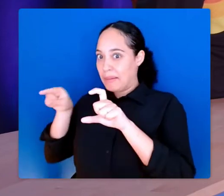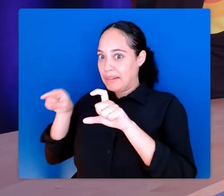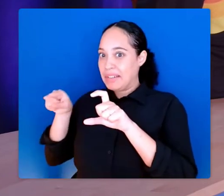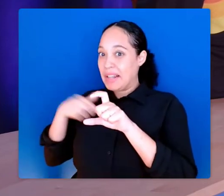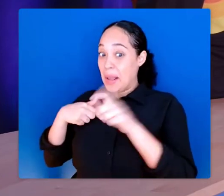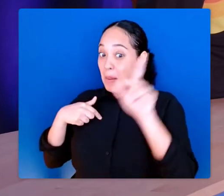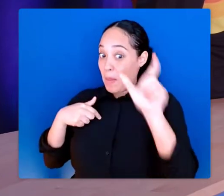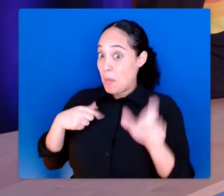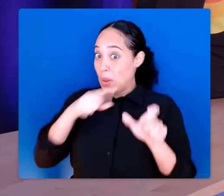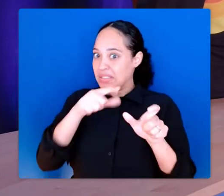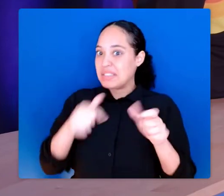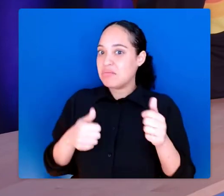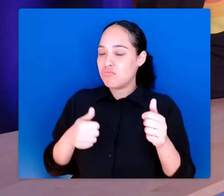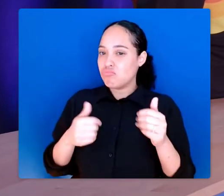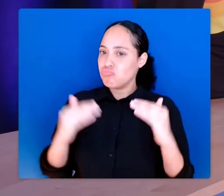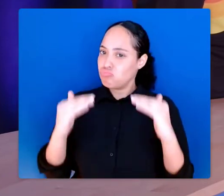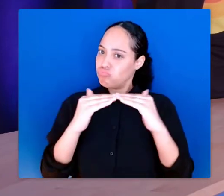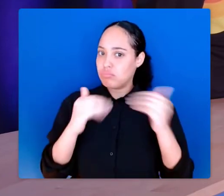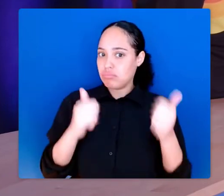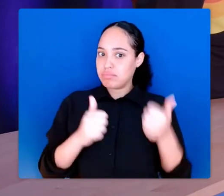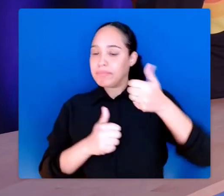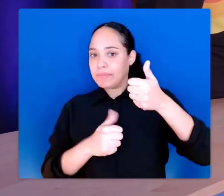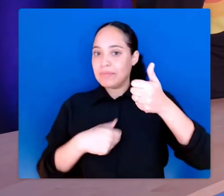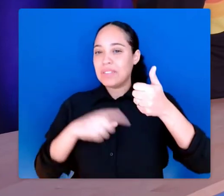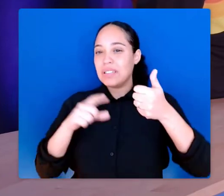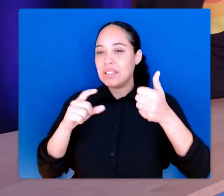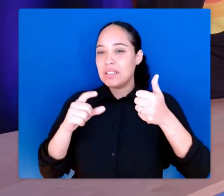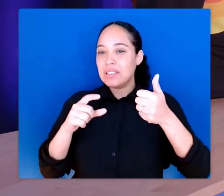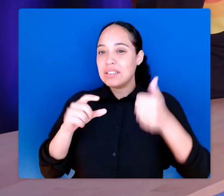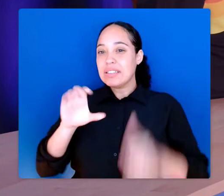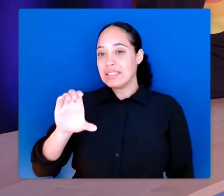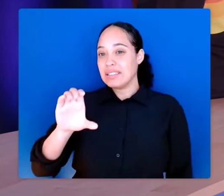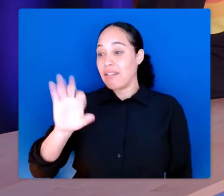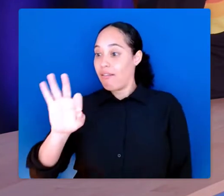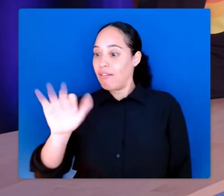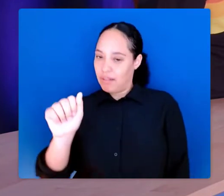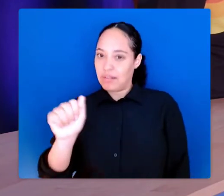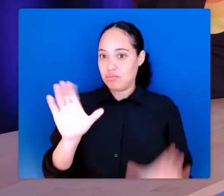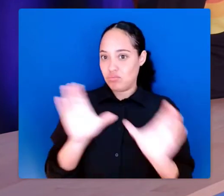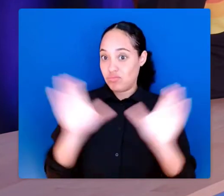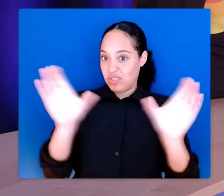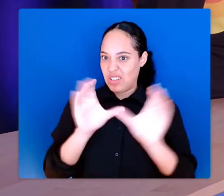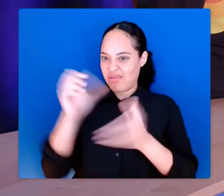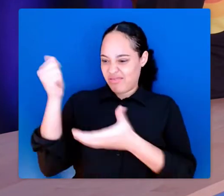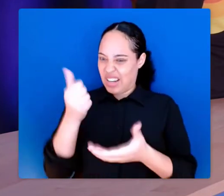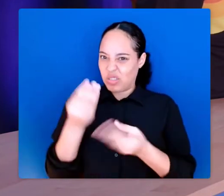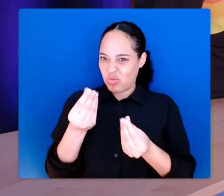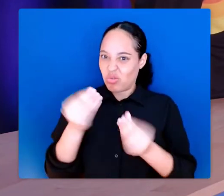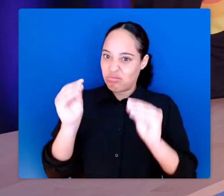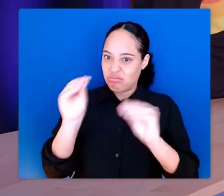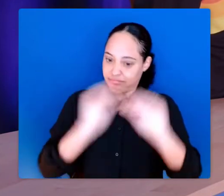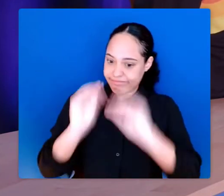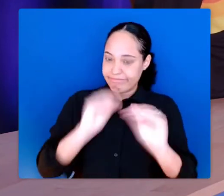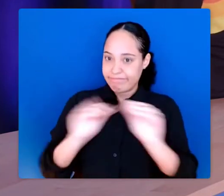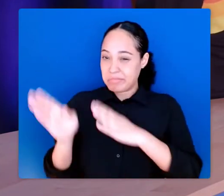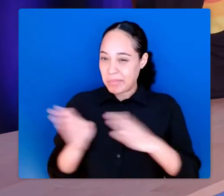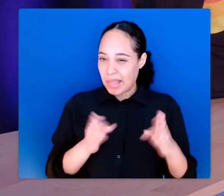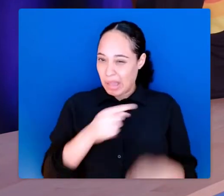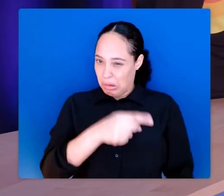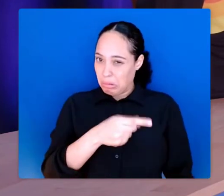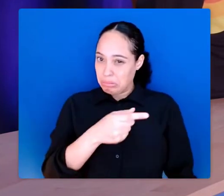can quickly ramp up, right? So probably many of those they are not used to having you talk to